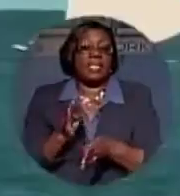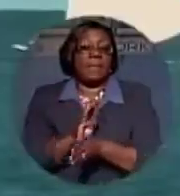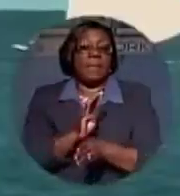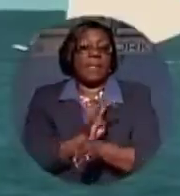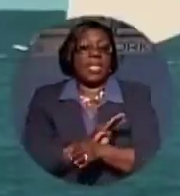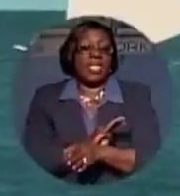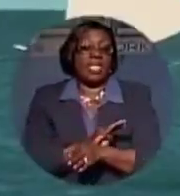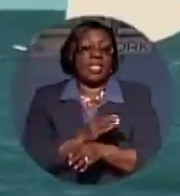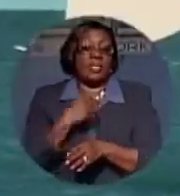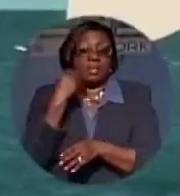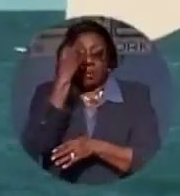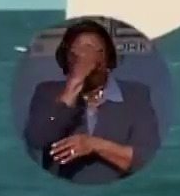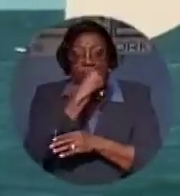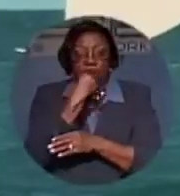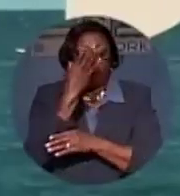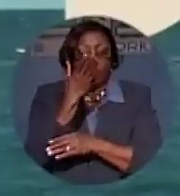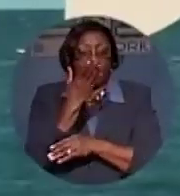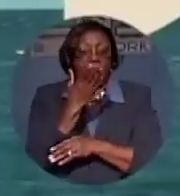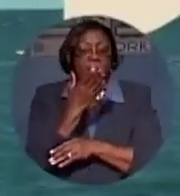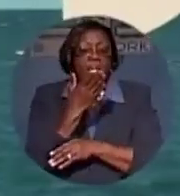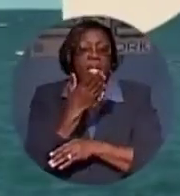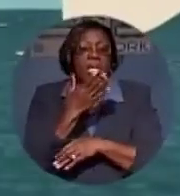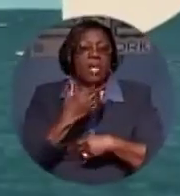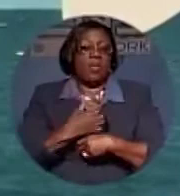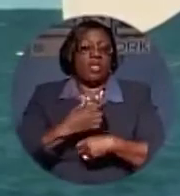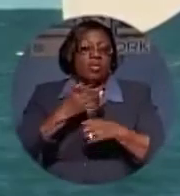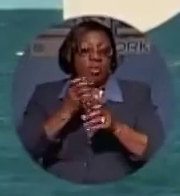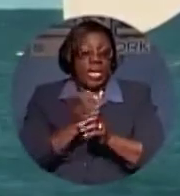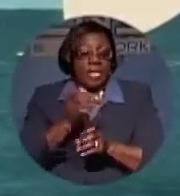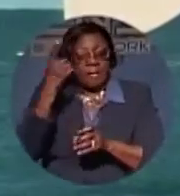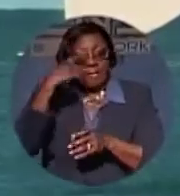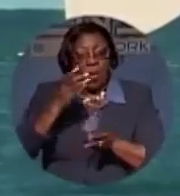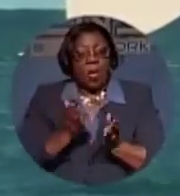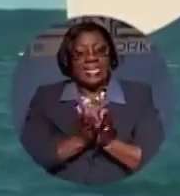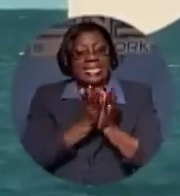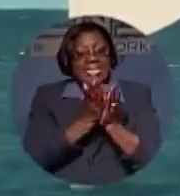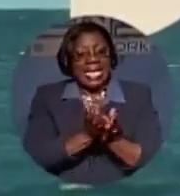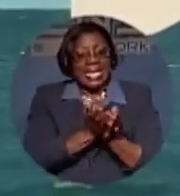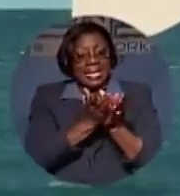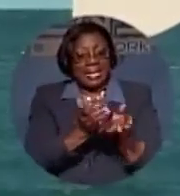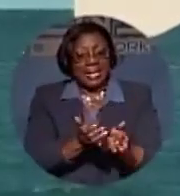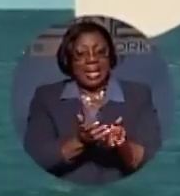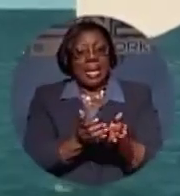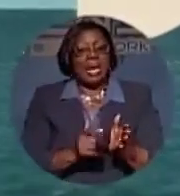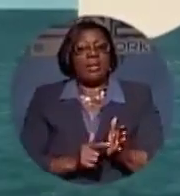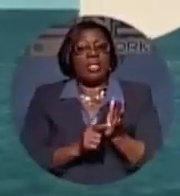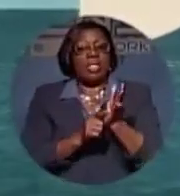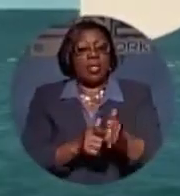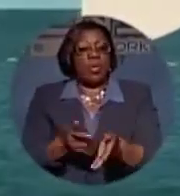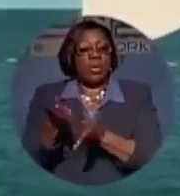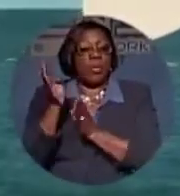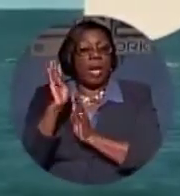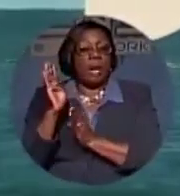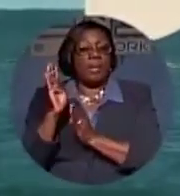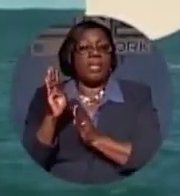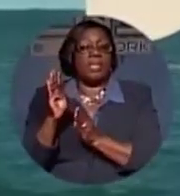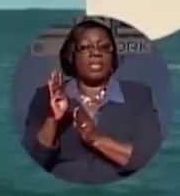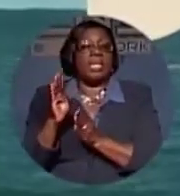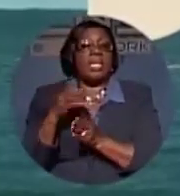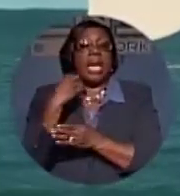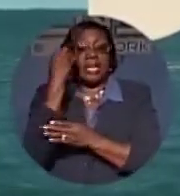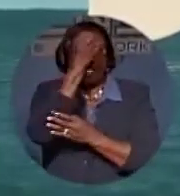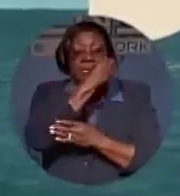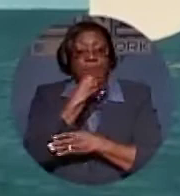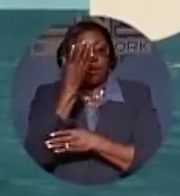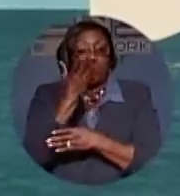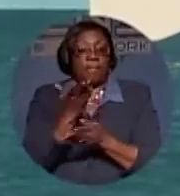lives. But it was created for sailing, and we wanted just to show the Bahamas that at this beautiful site,